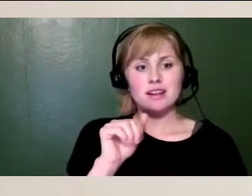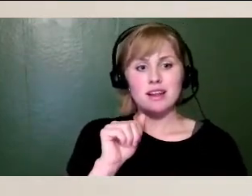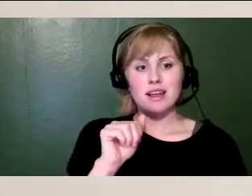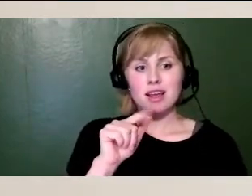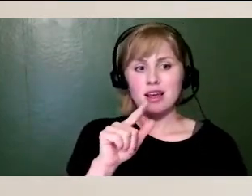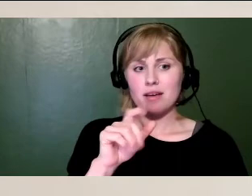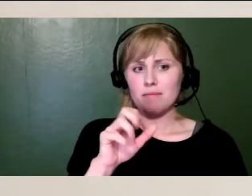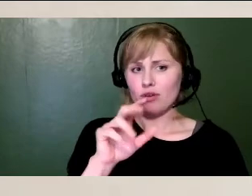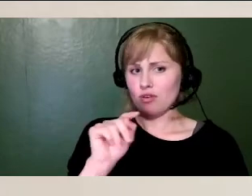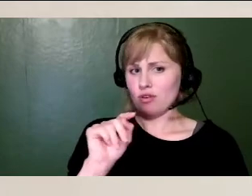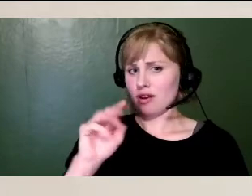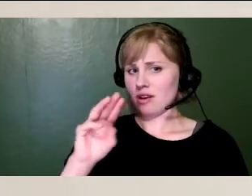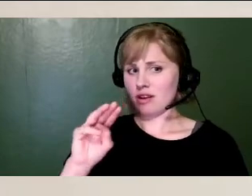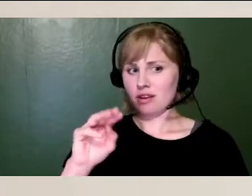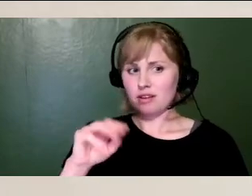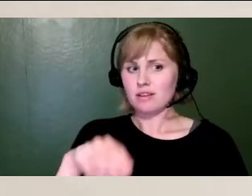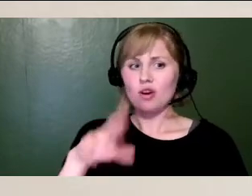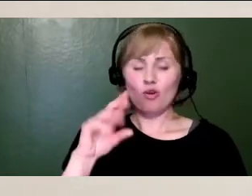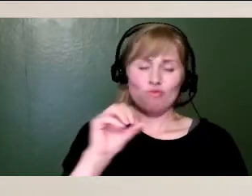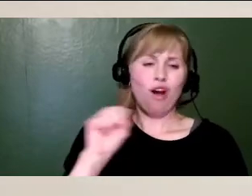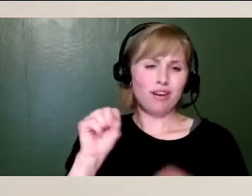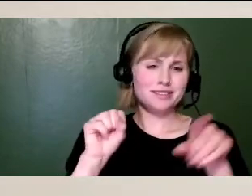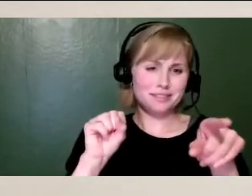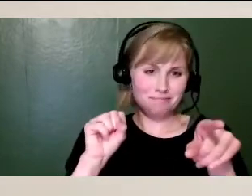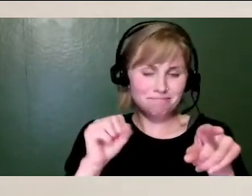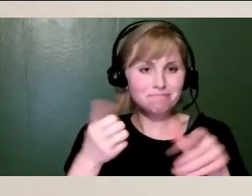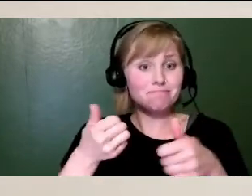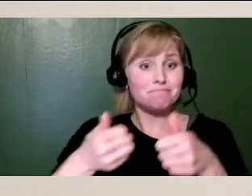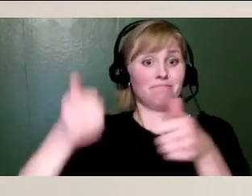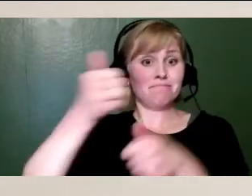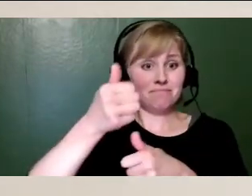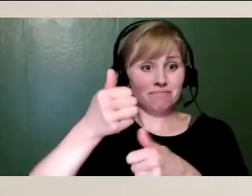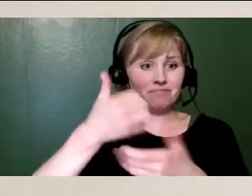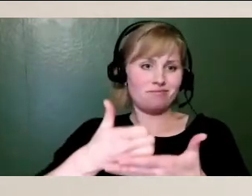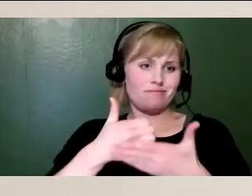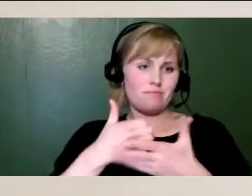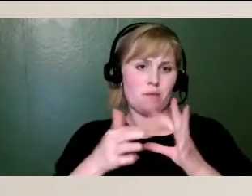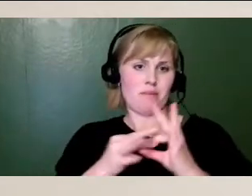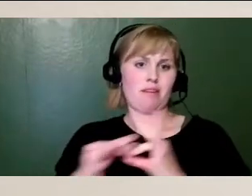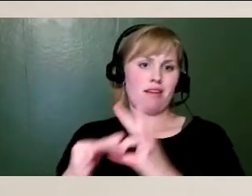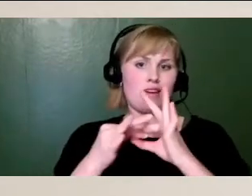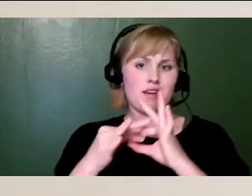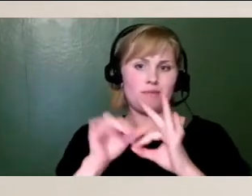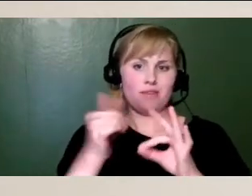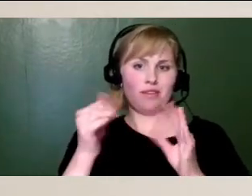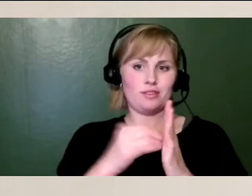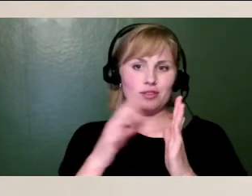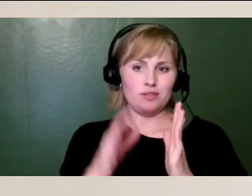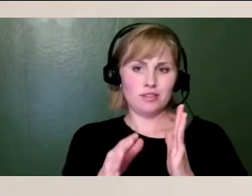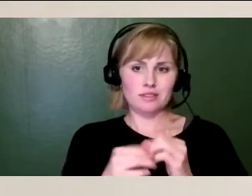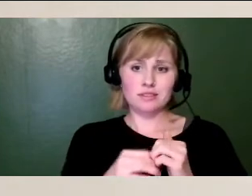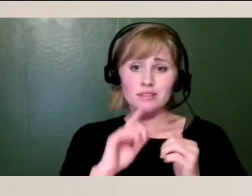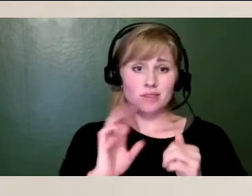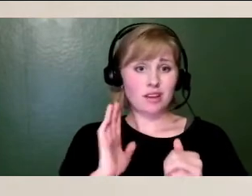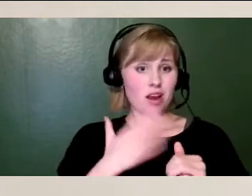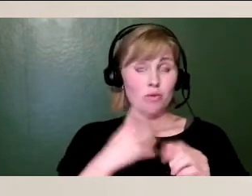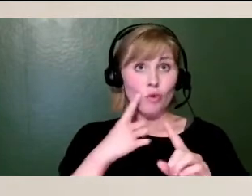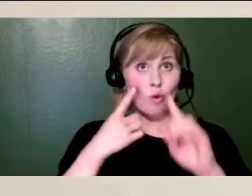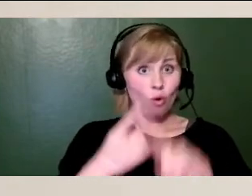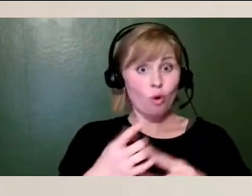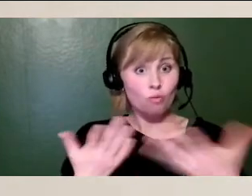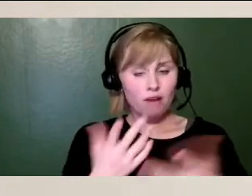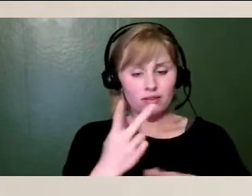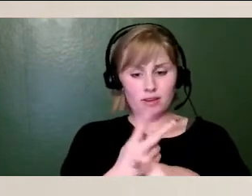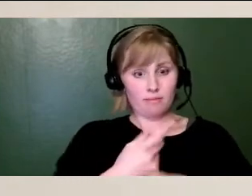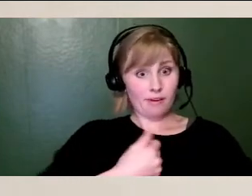connect with upper years who are so excited for us to be here. Truly, we're just trying to keep ourselves and others safe, comply with Kingston public